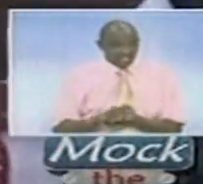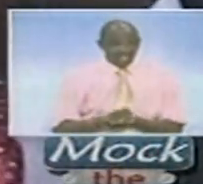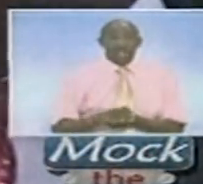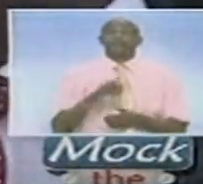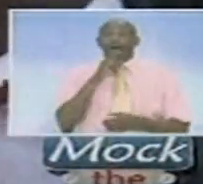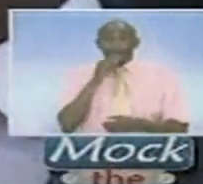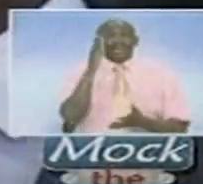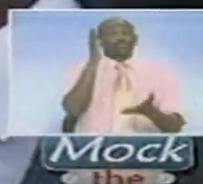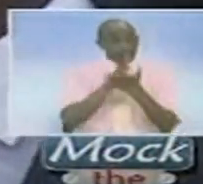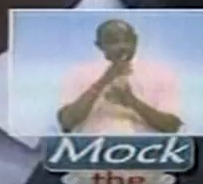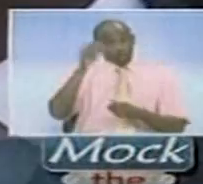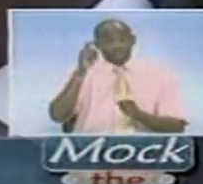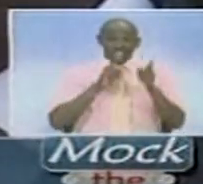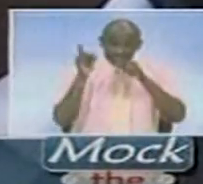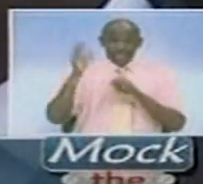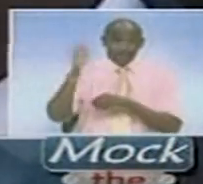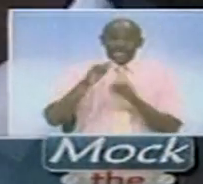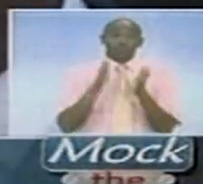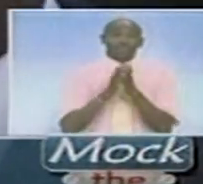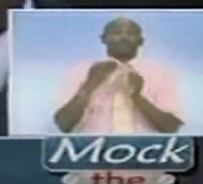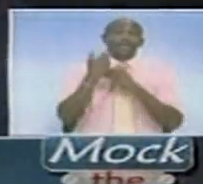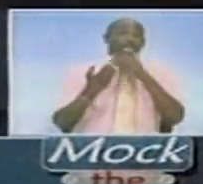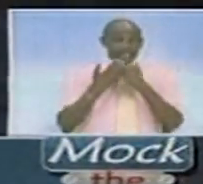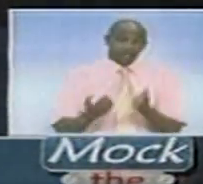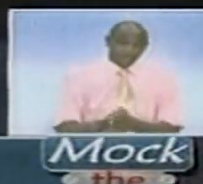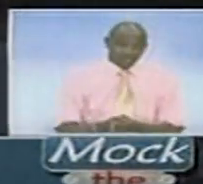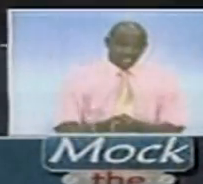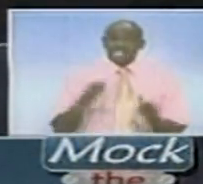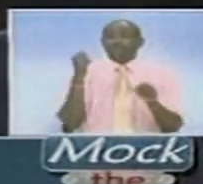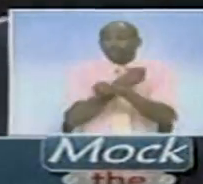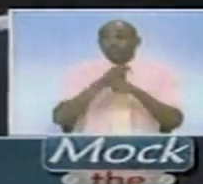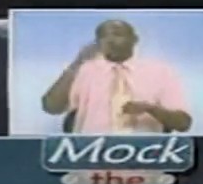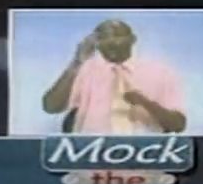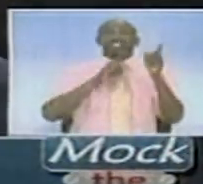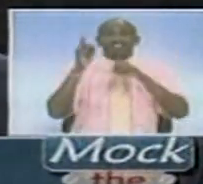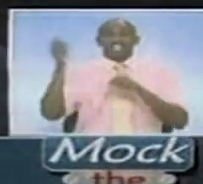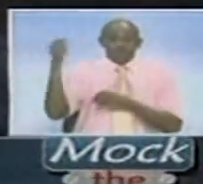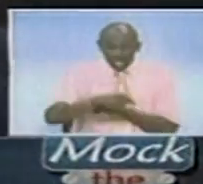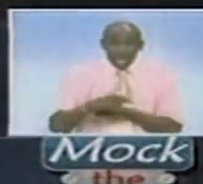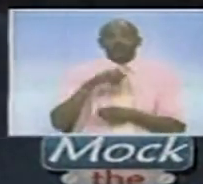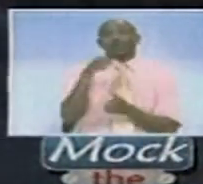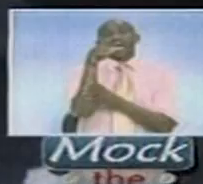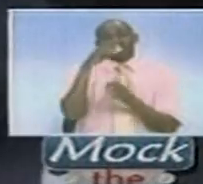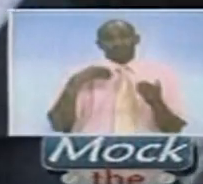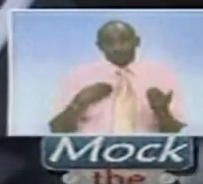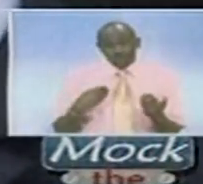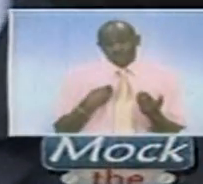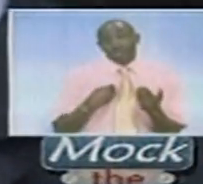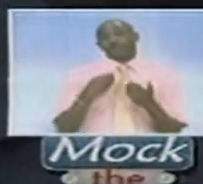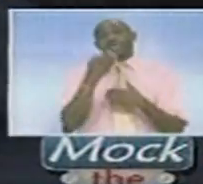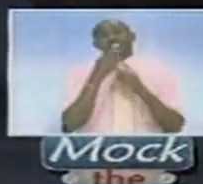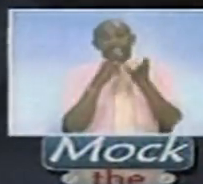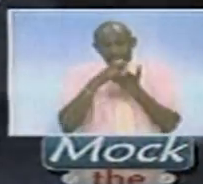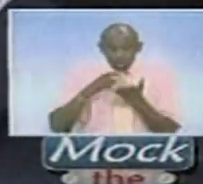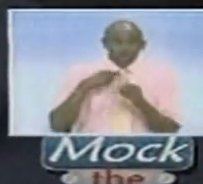ukweli ni yule anaenda safari, anarudi na nini? Na mkate. Lakini uwezi kutembea kule alafu unakuja unaanza kusema nataka